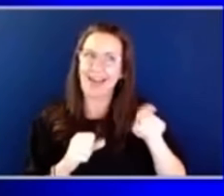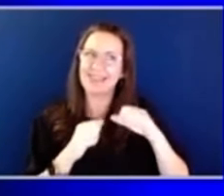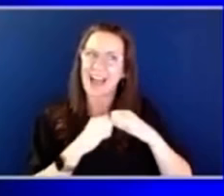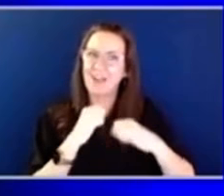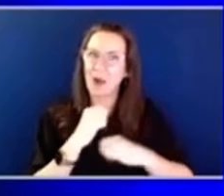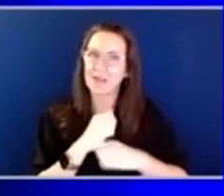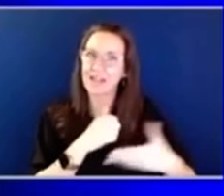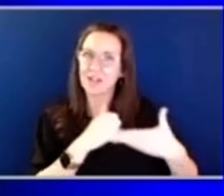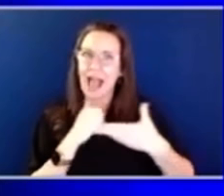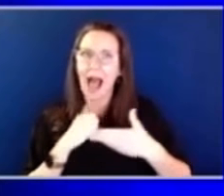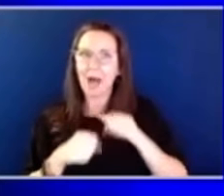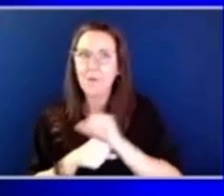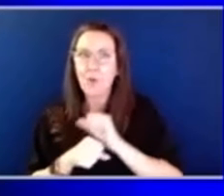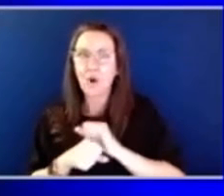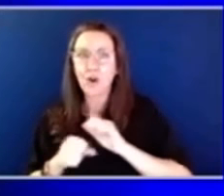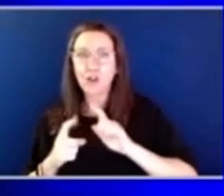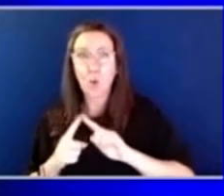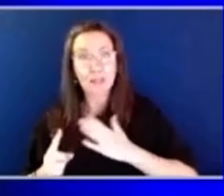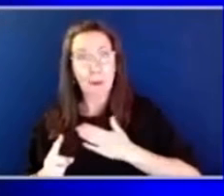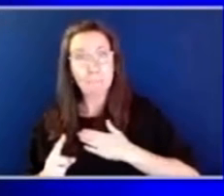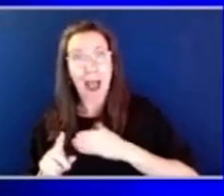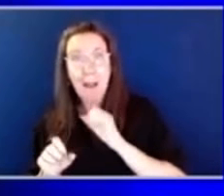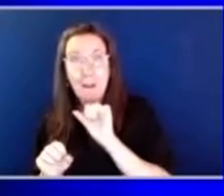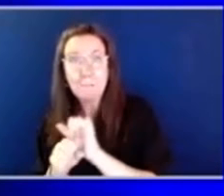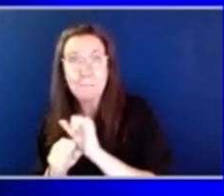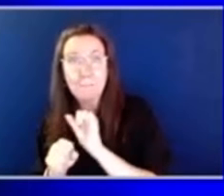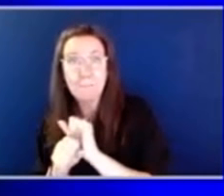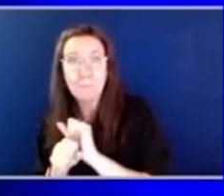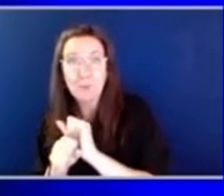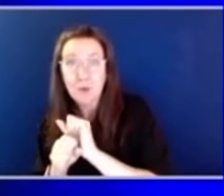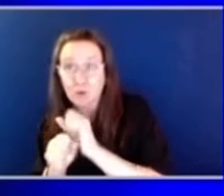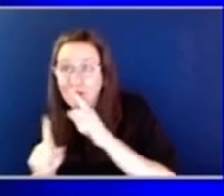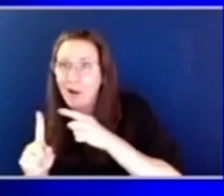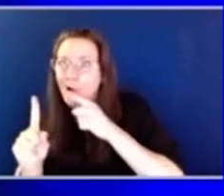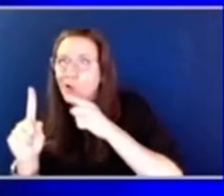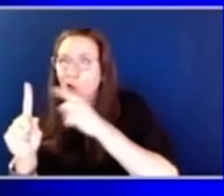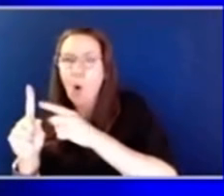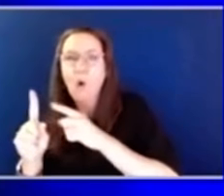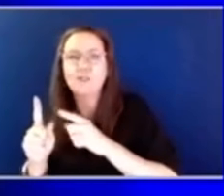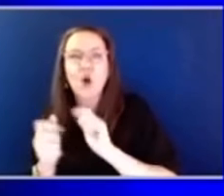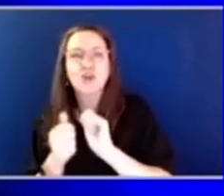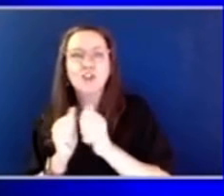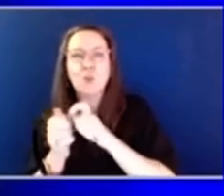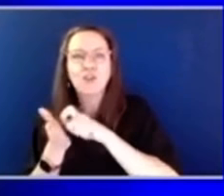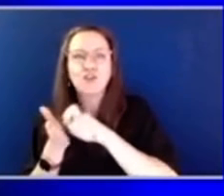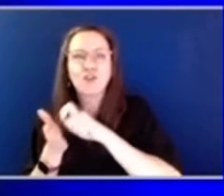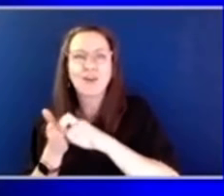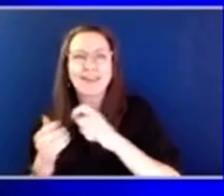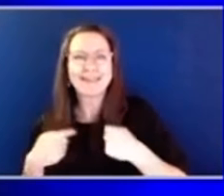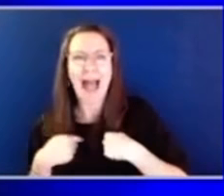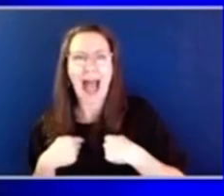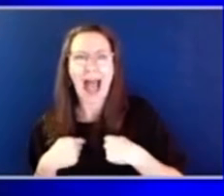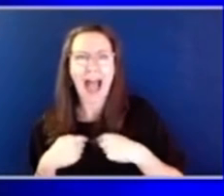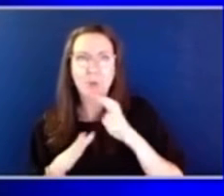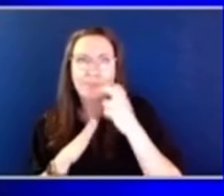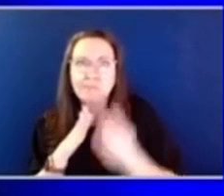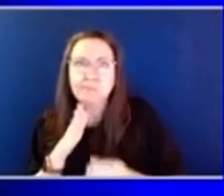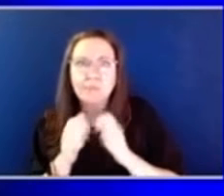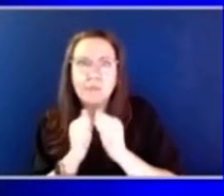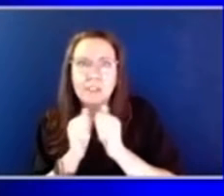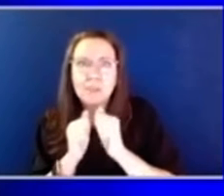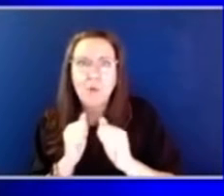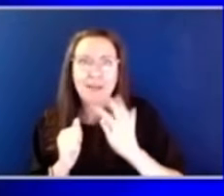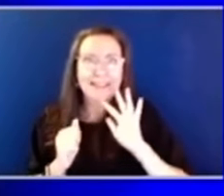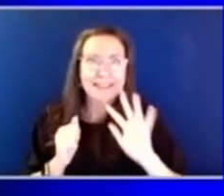Flutie Foundation has been able to help me work towards a potential career in sports journalism. I have been interested in sports since I was about